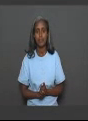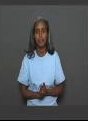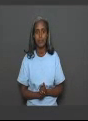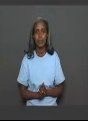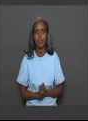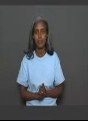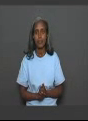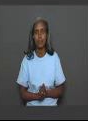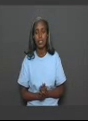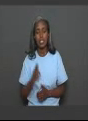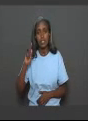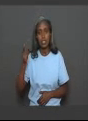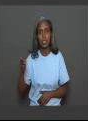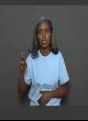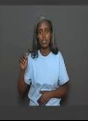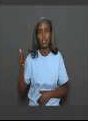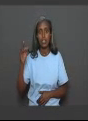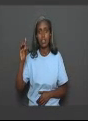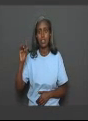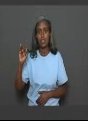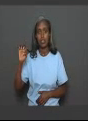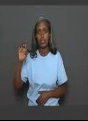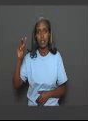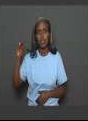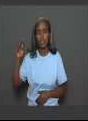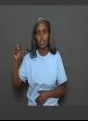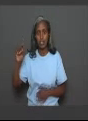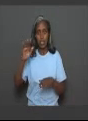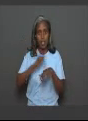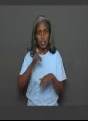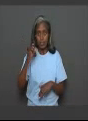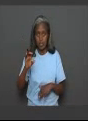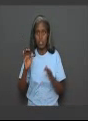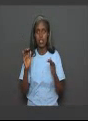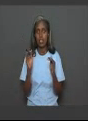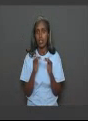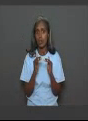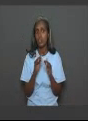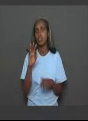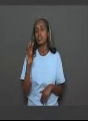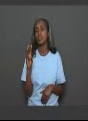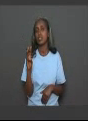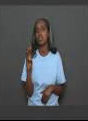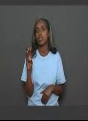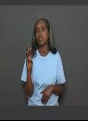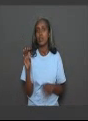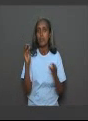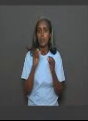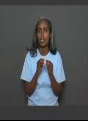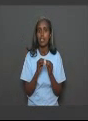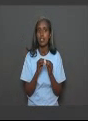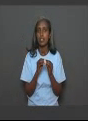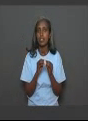6. The gradient at C equals